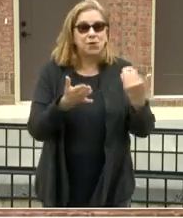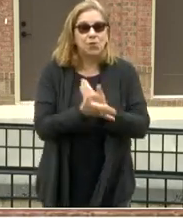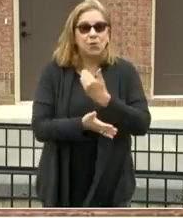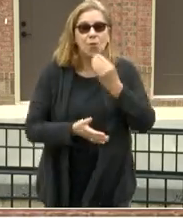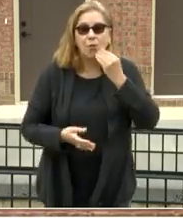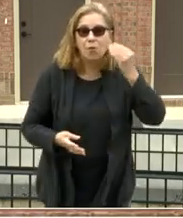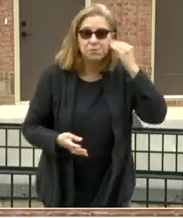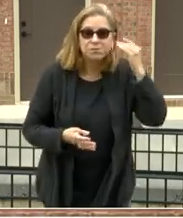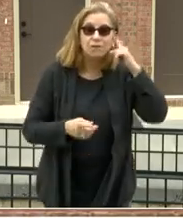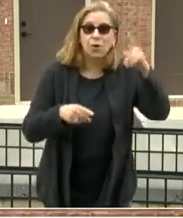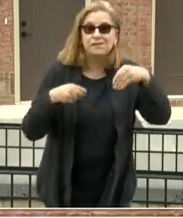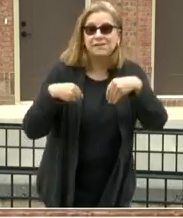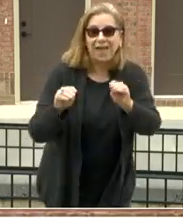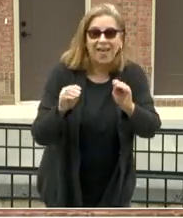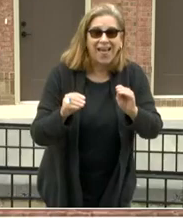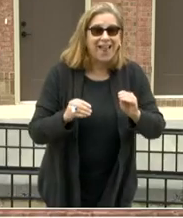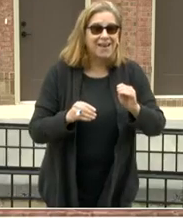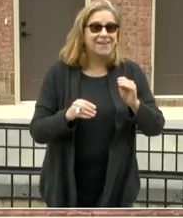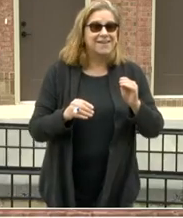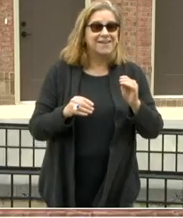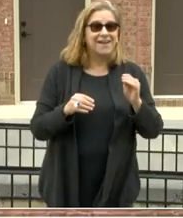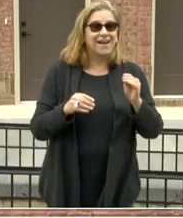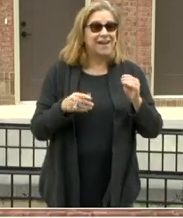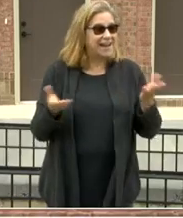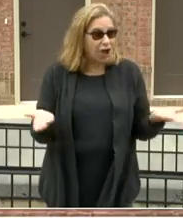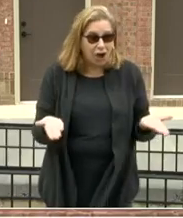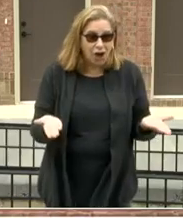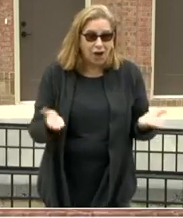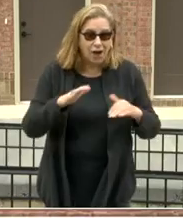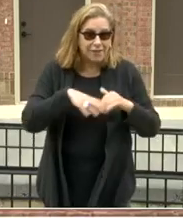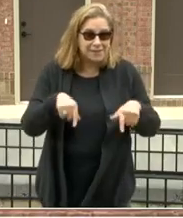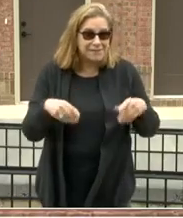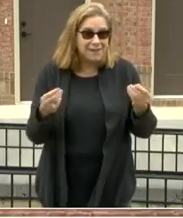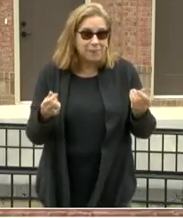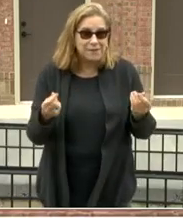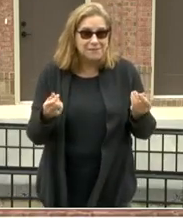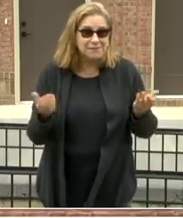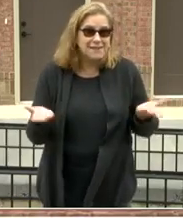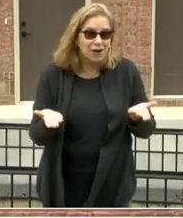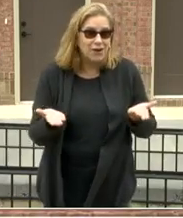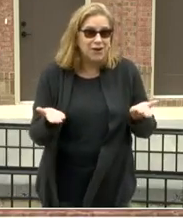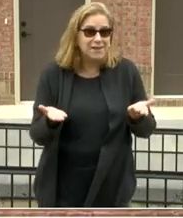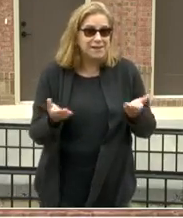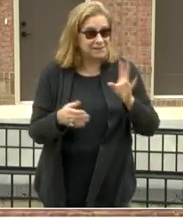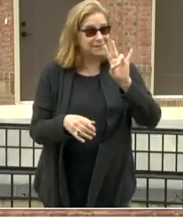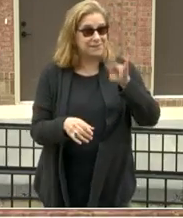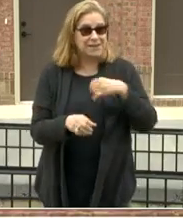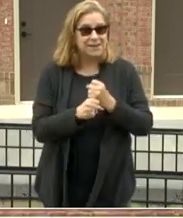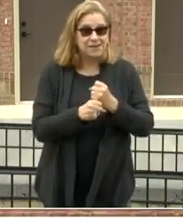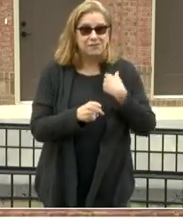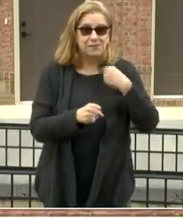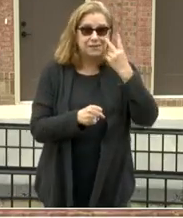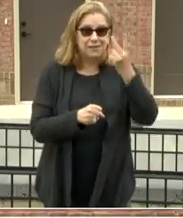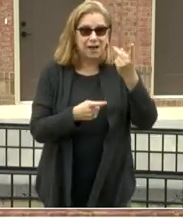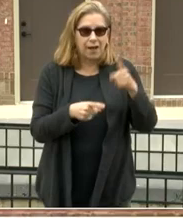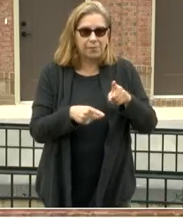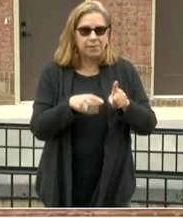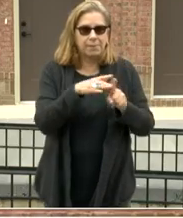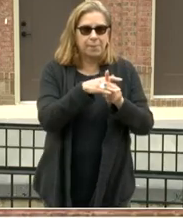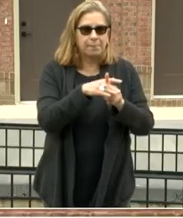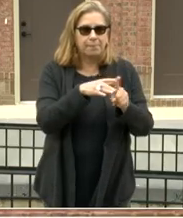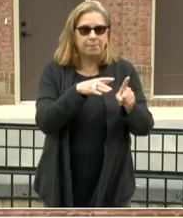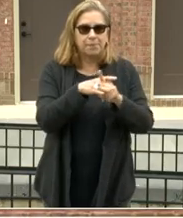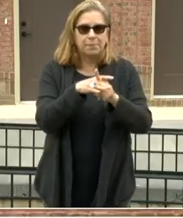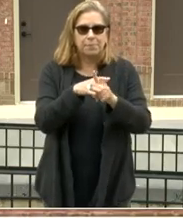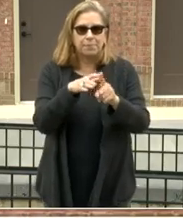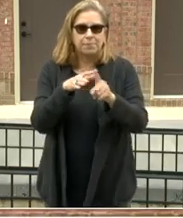important. Over the last several years, I've spent time as the chair of the Committee on Business and Economic Development working with the